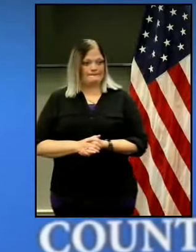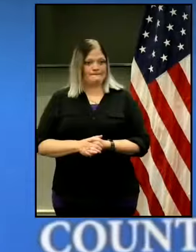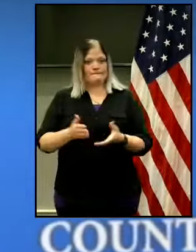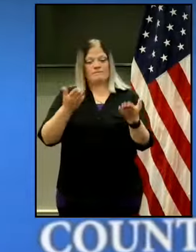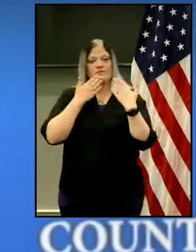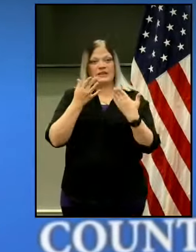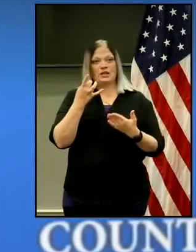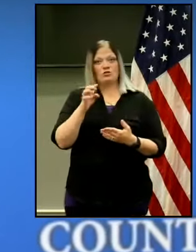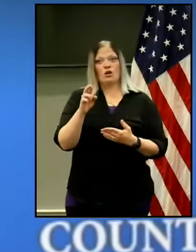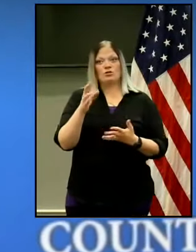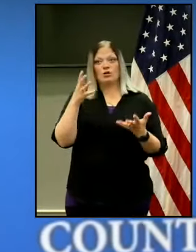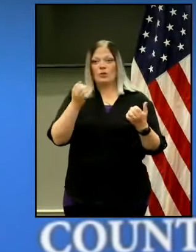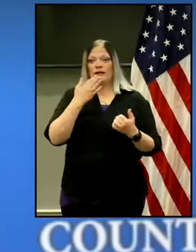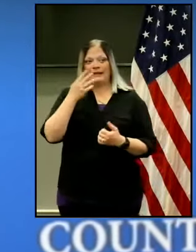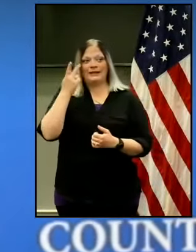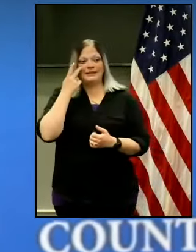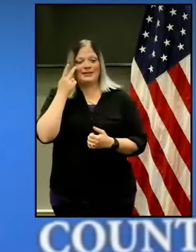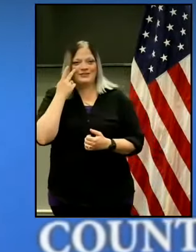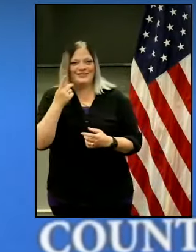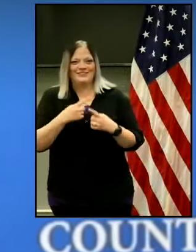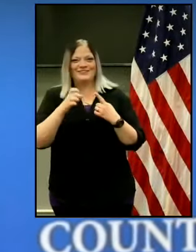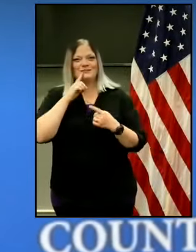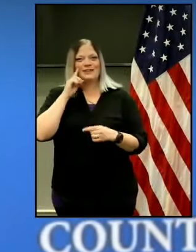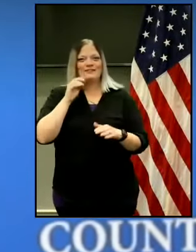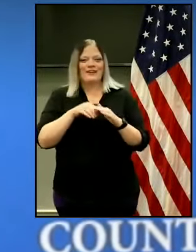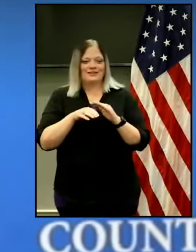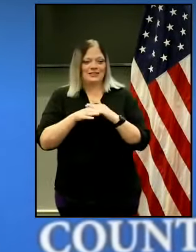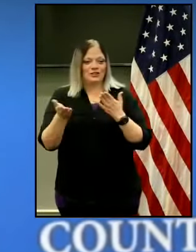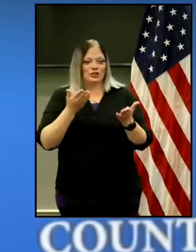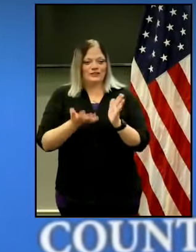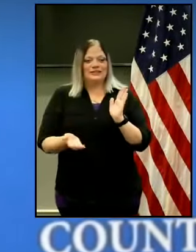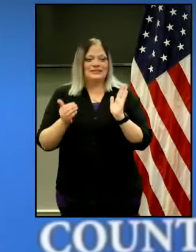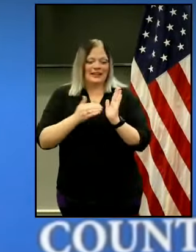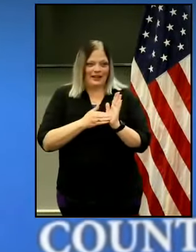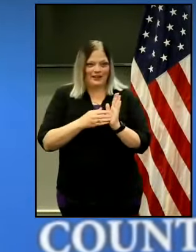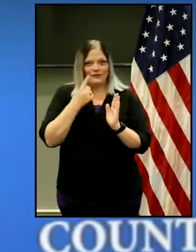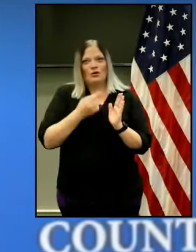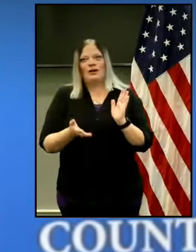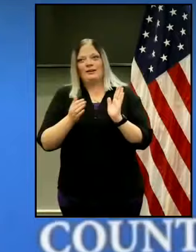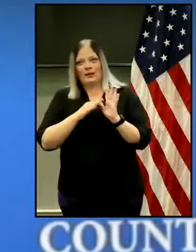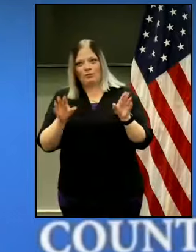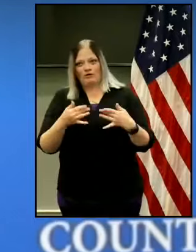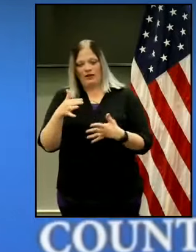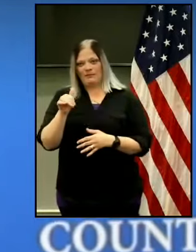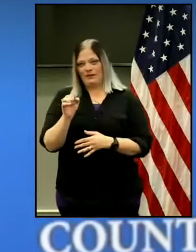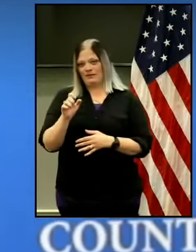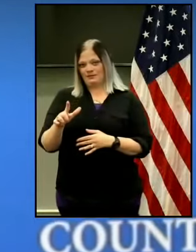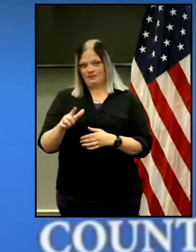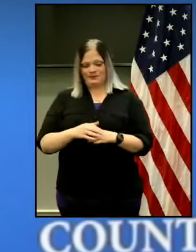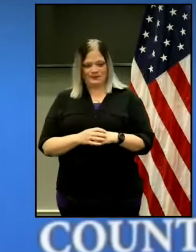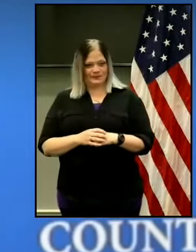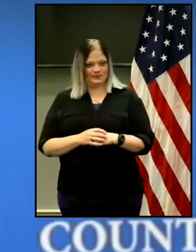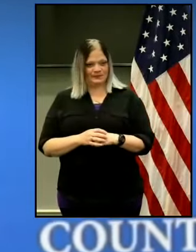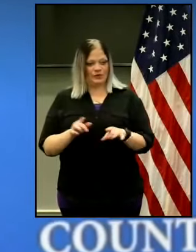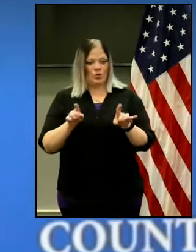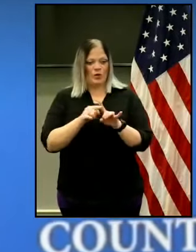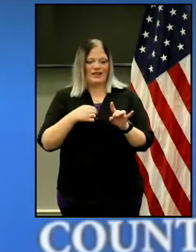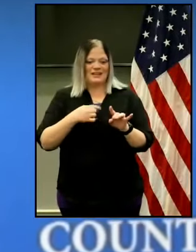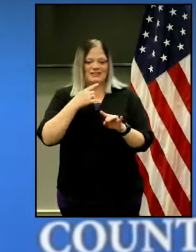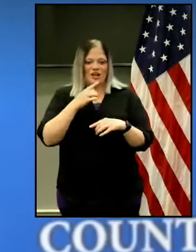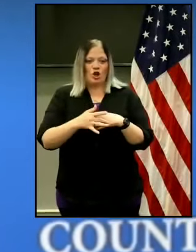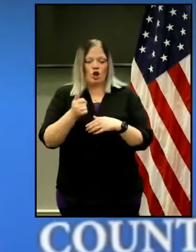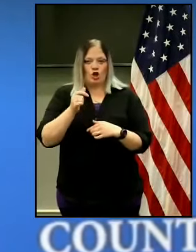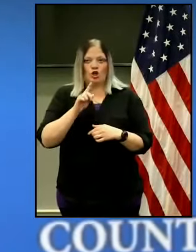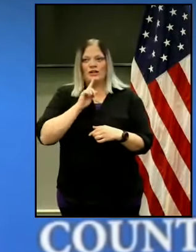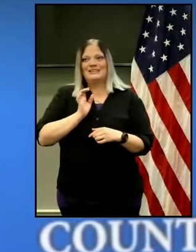Thank you, Doctor. I'd like to thank Kendra Schmidt from Deaf Access Service again for once again providing the American Sign Language. As I said earlier, it